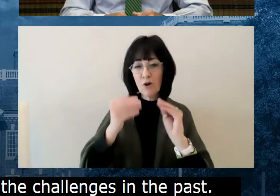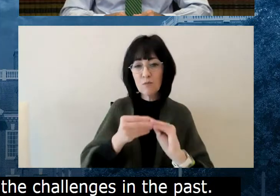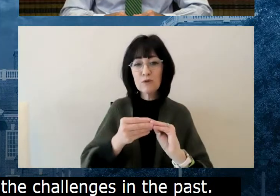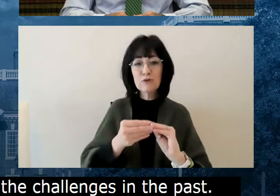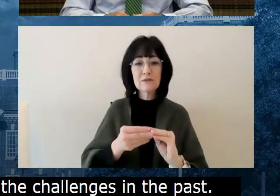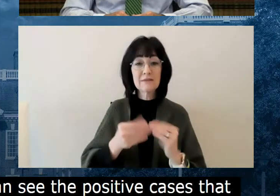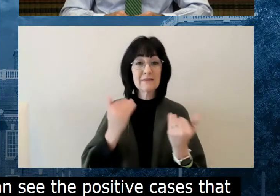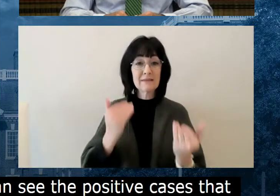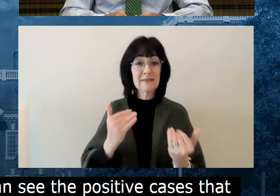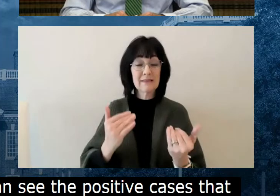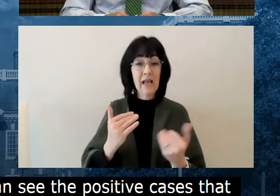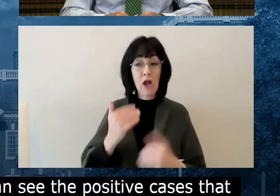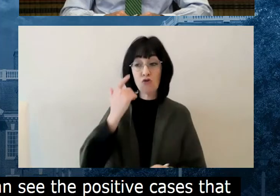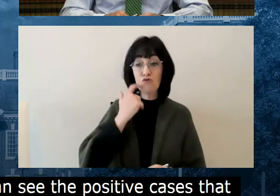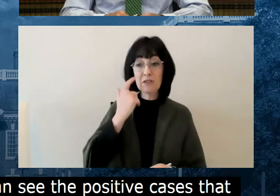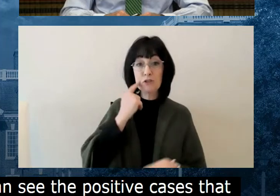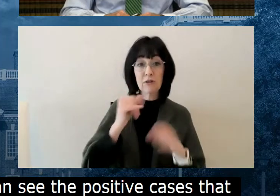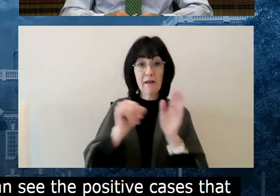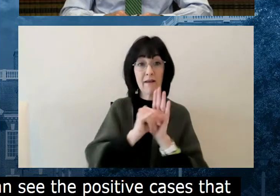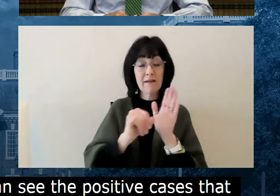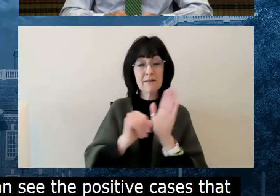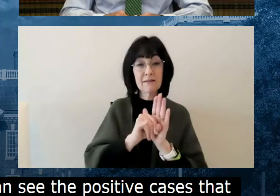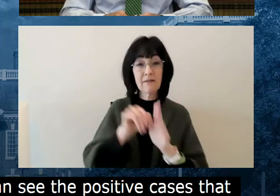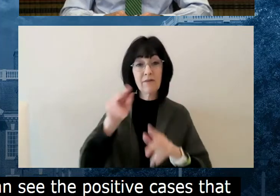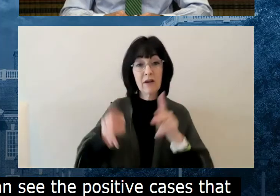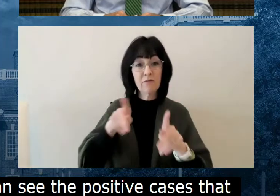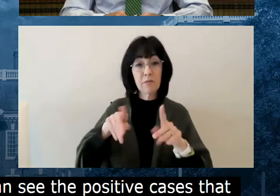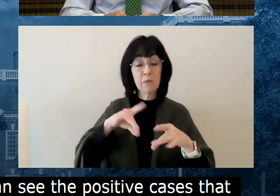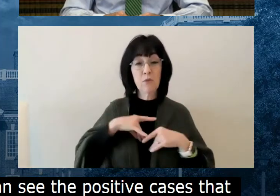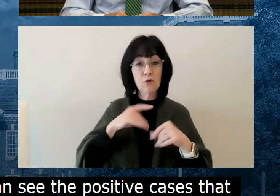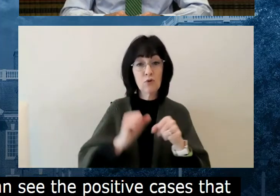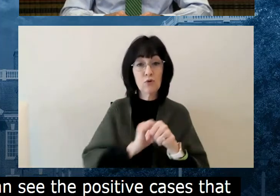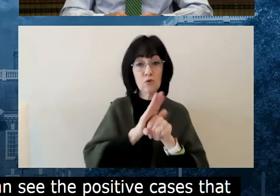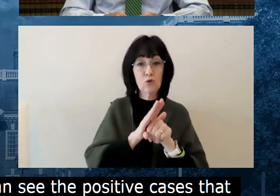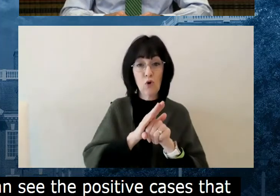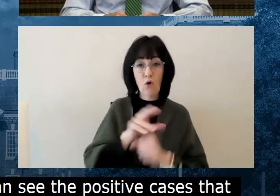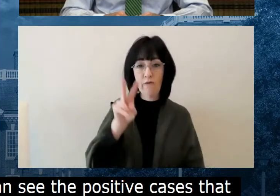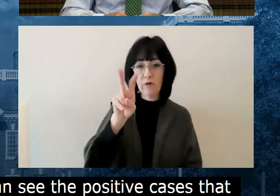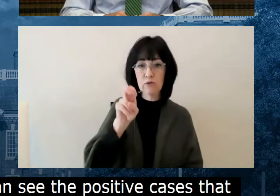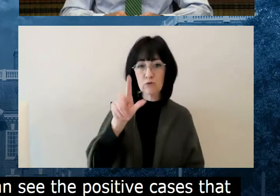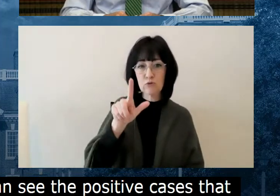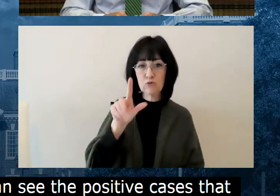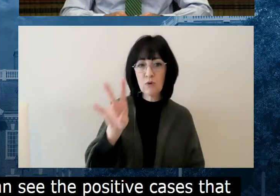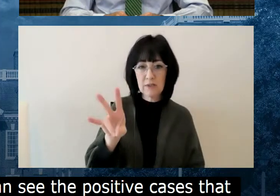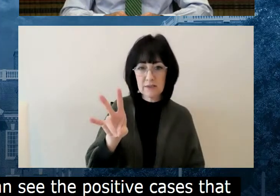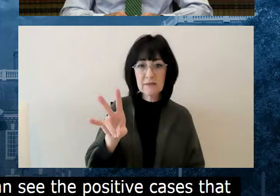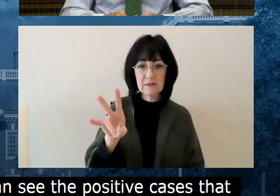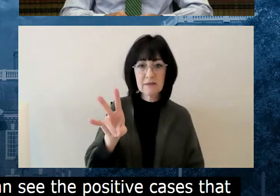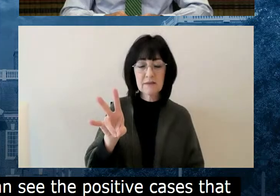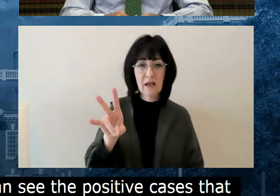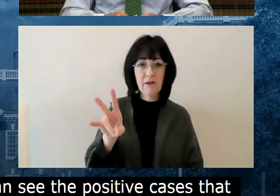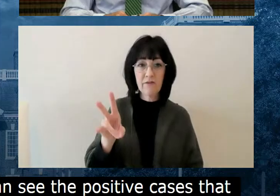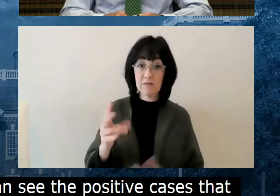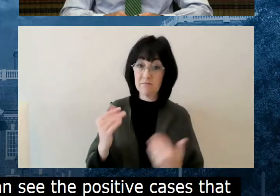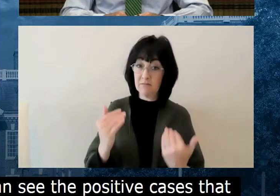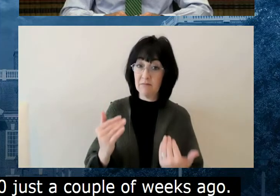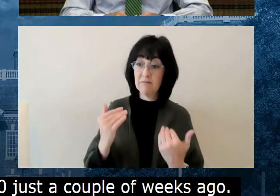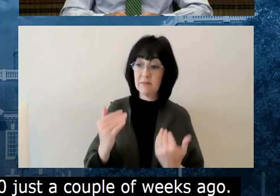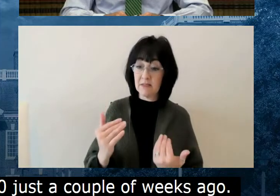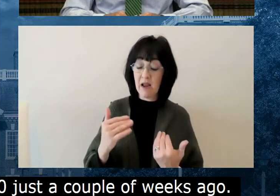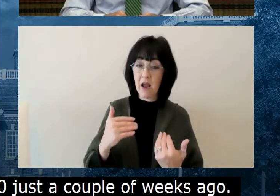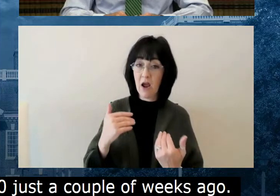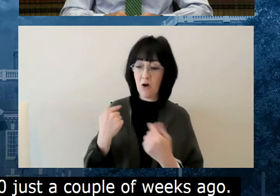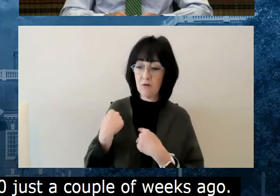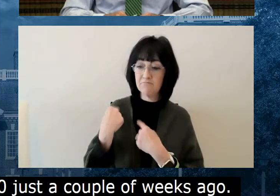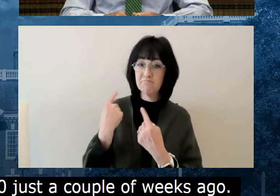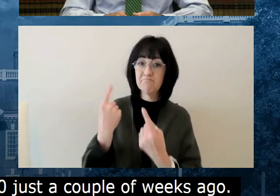was very well north of 300 just a couple weeks ago. We've been down almost 20% over the